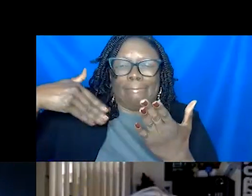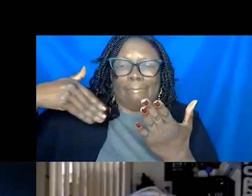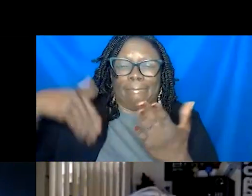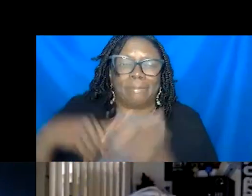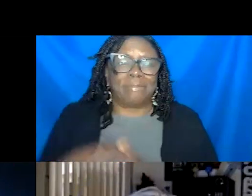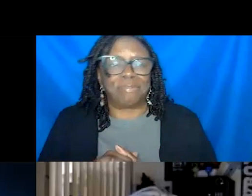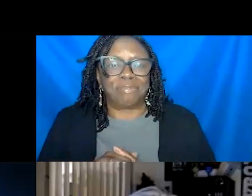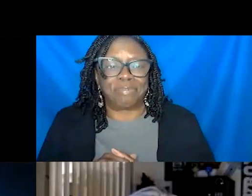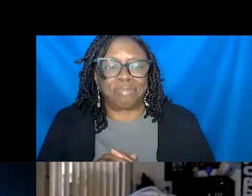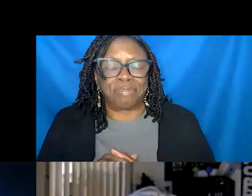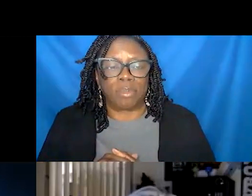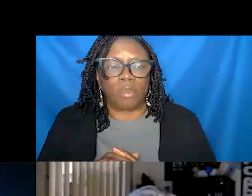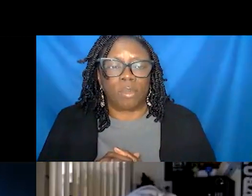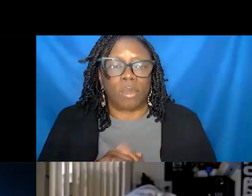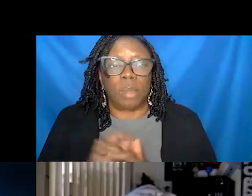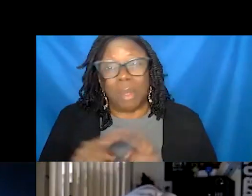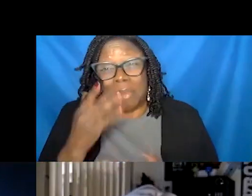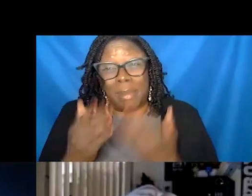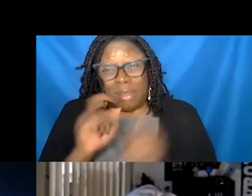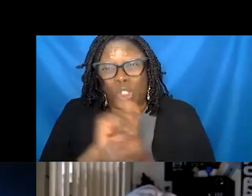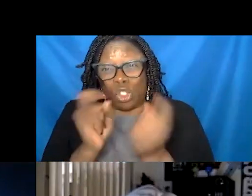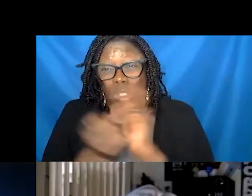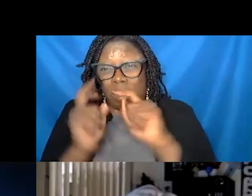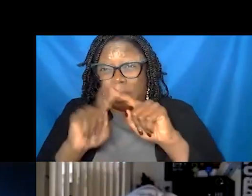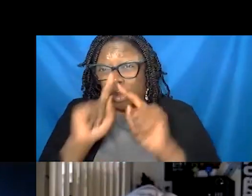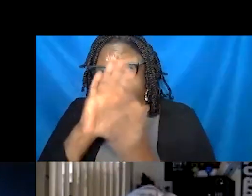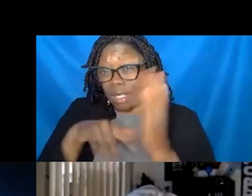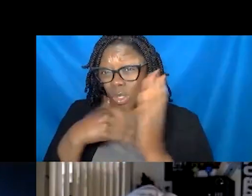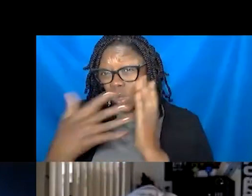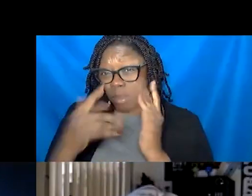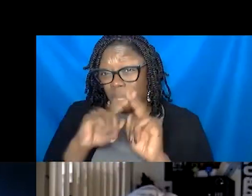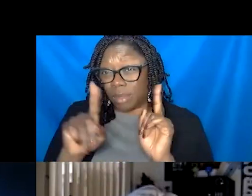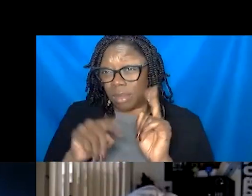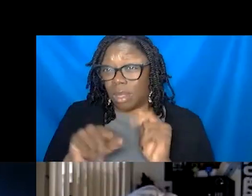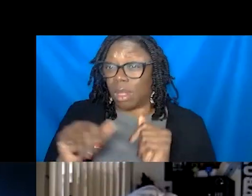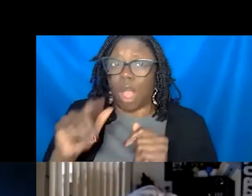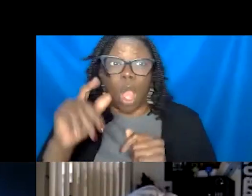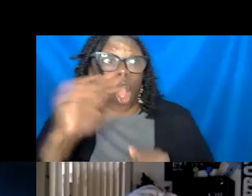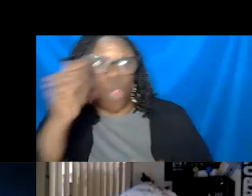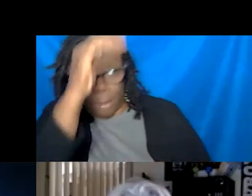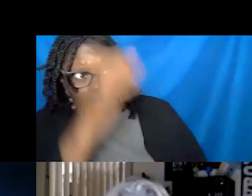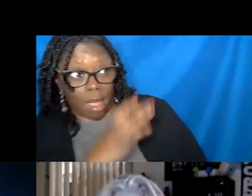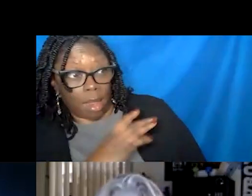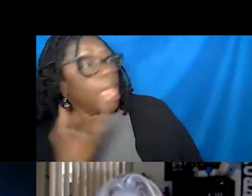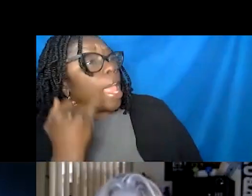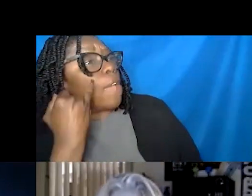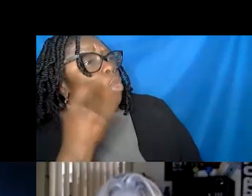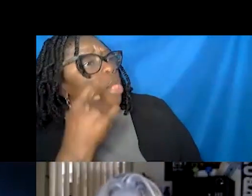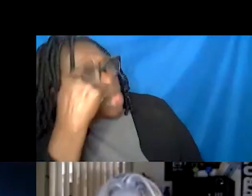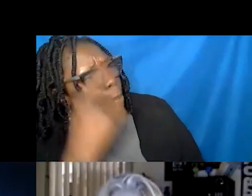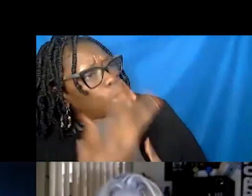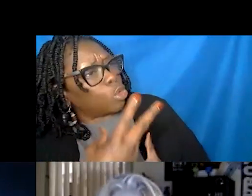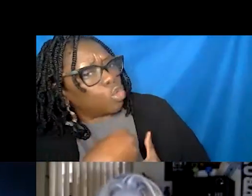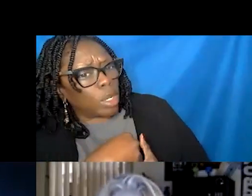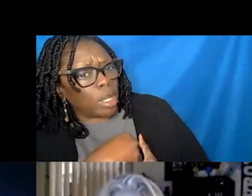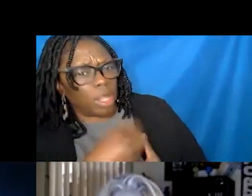may have to change based on schedules. But Yeah, something to add to that too. If you are thinking about joining us and like maybe you're